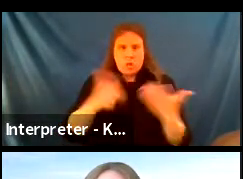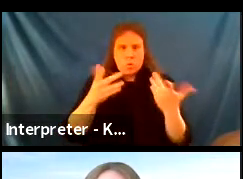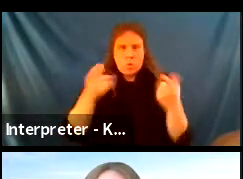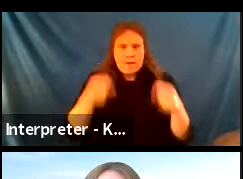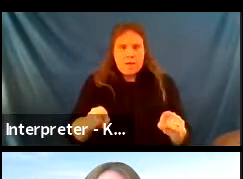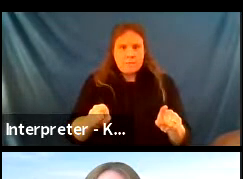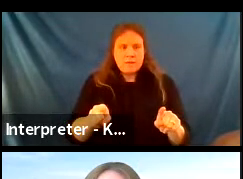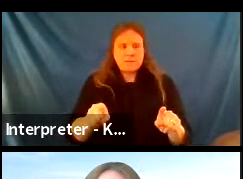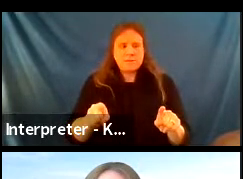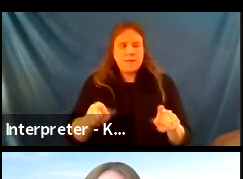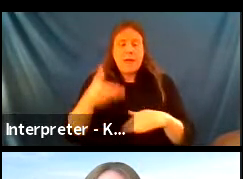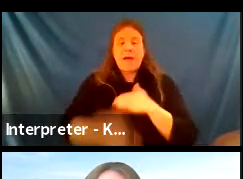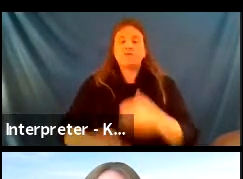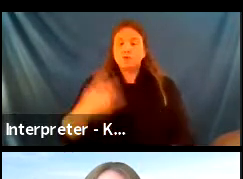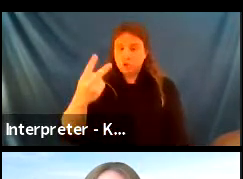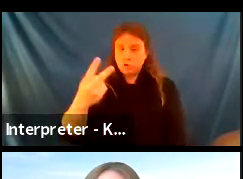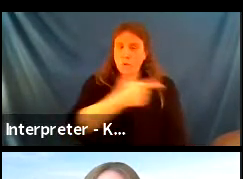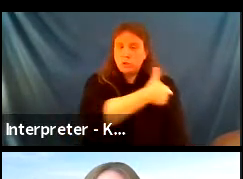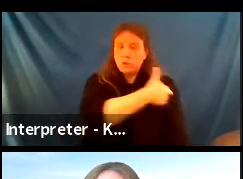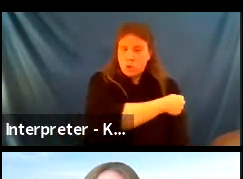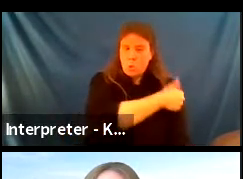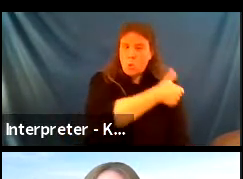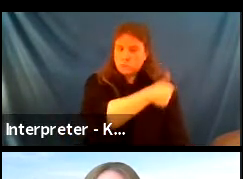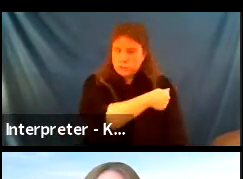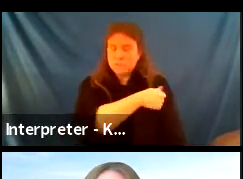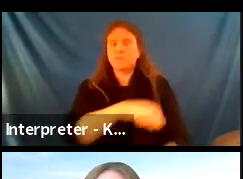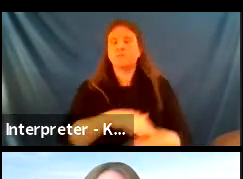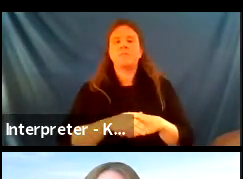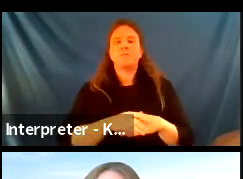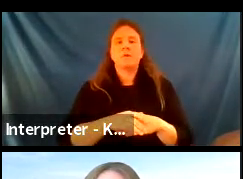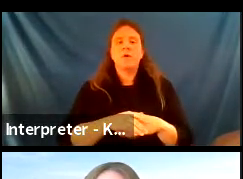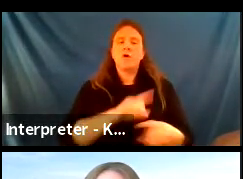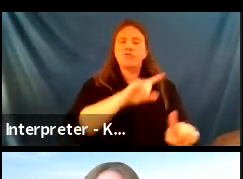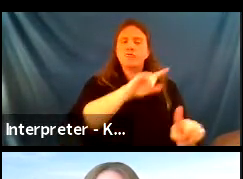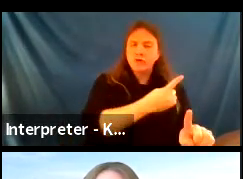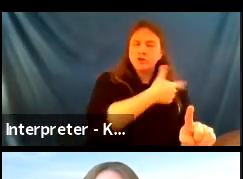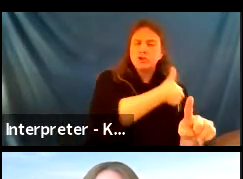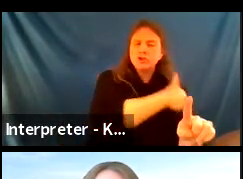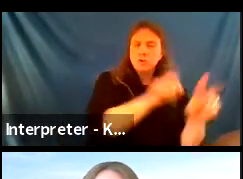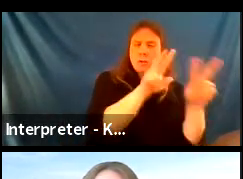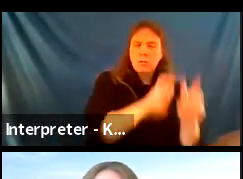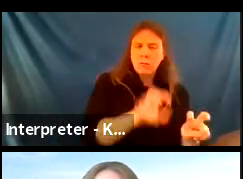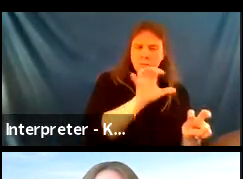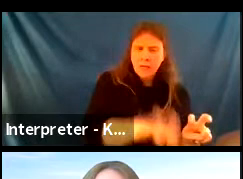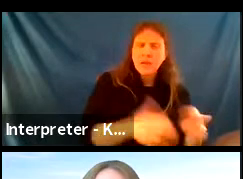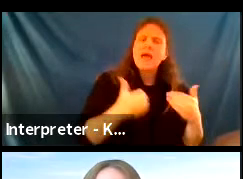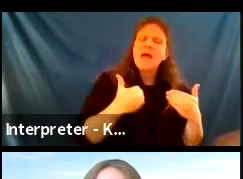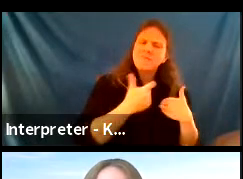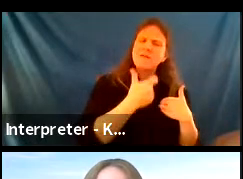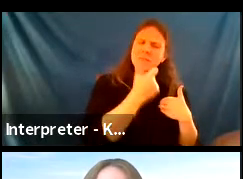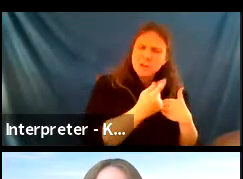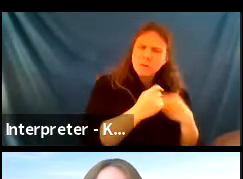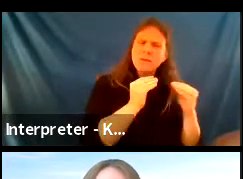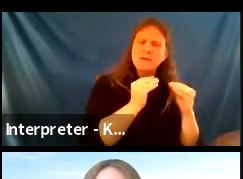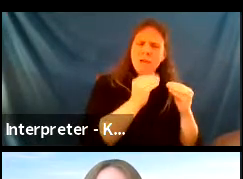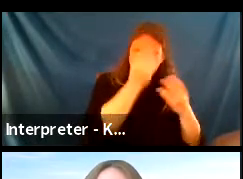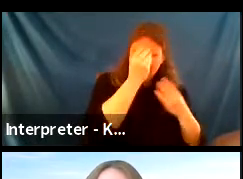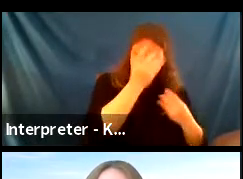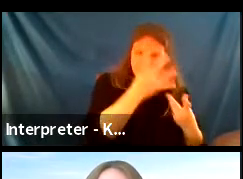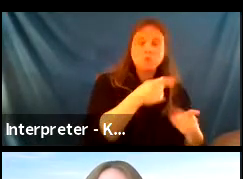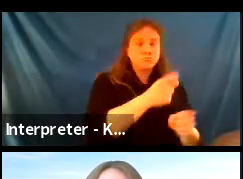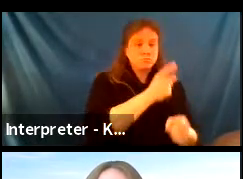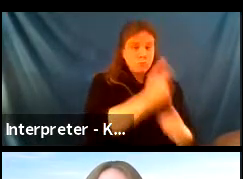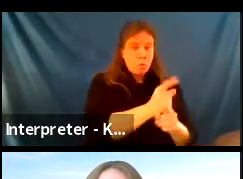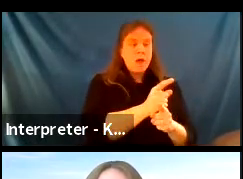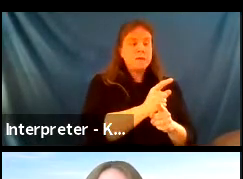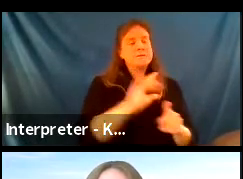We do have a little preliminary data about what happened after the first dose, you're right that the estimates of effectiveness are somewhere